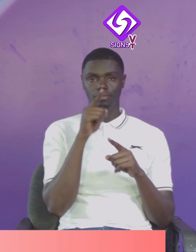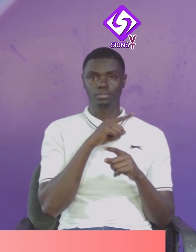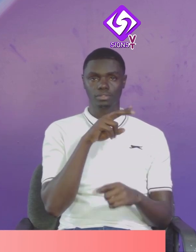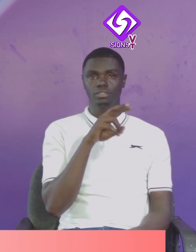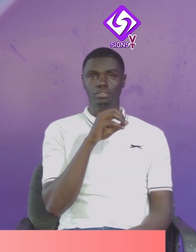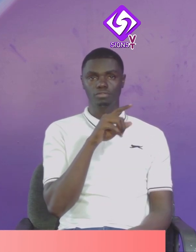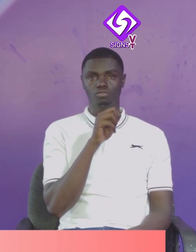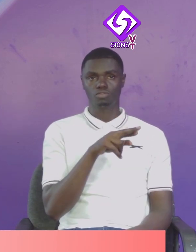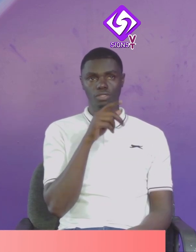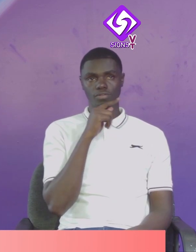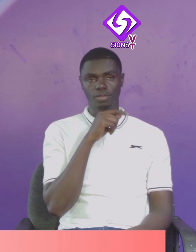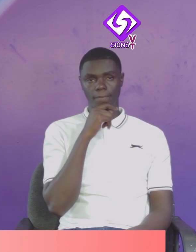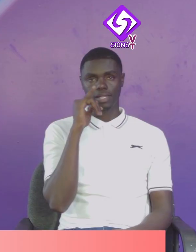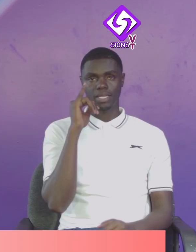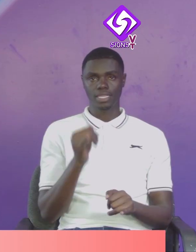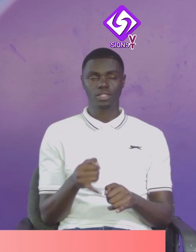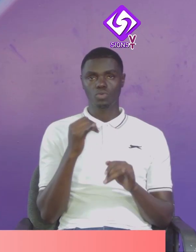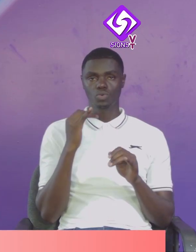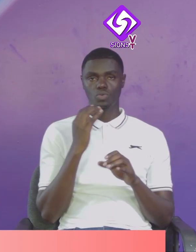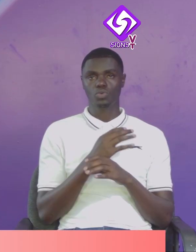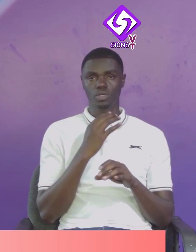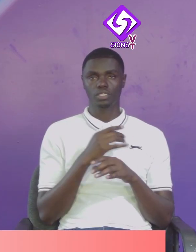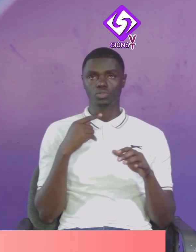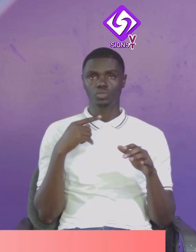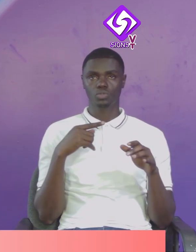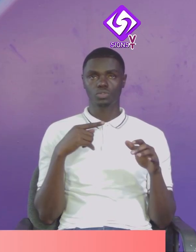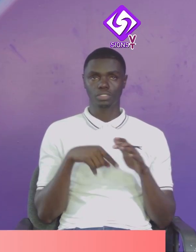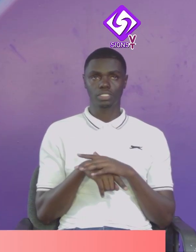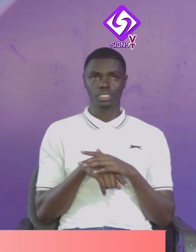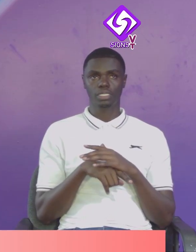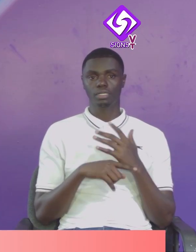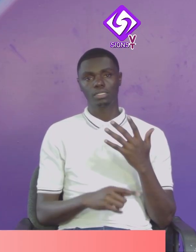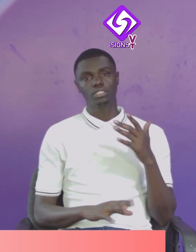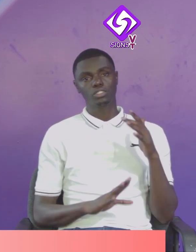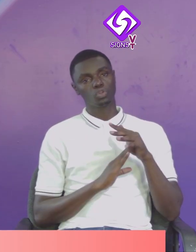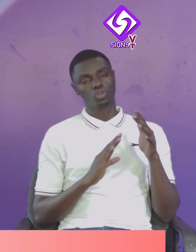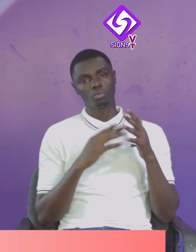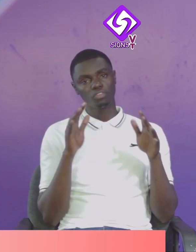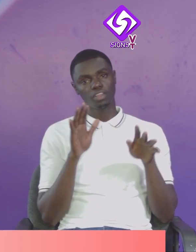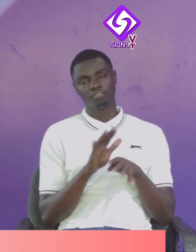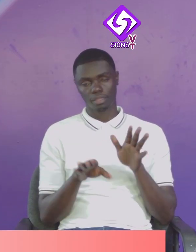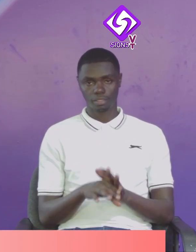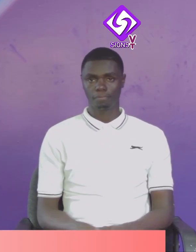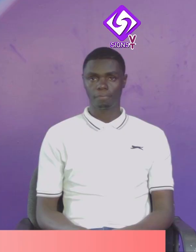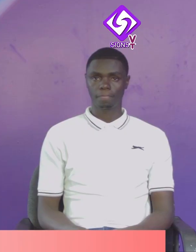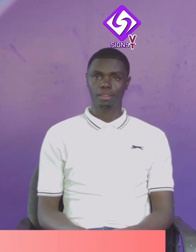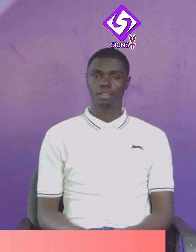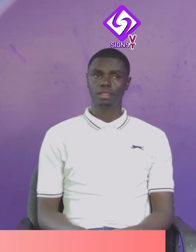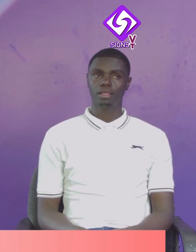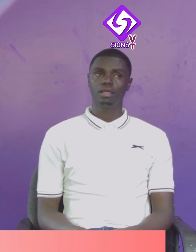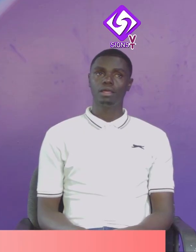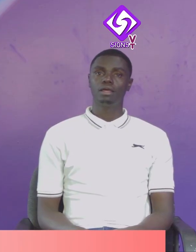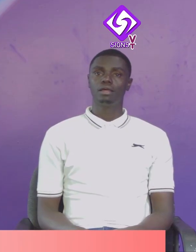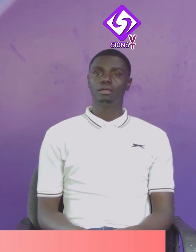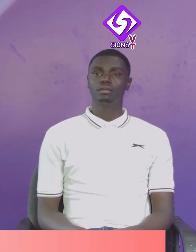Yeah. The new Newcastle striker is seemingly on top of things, or top of his prime as far as international game